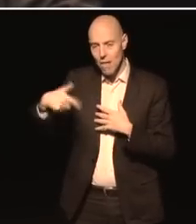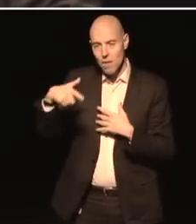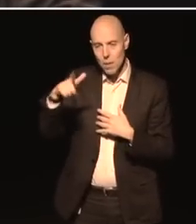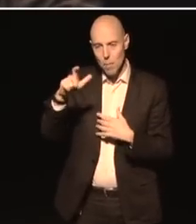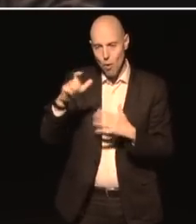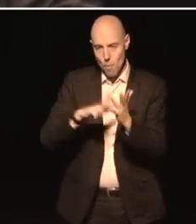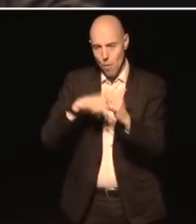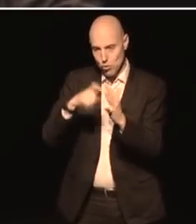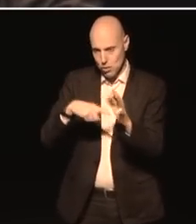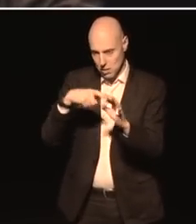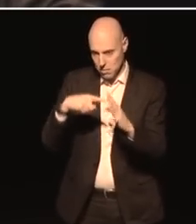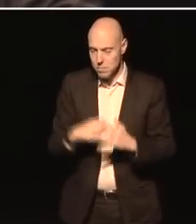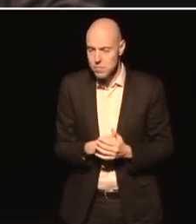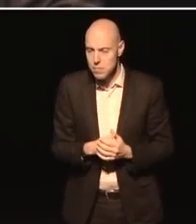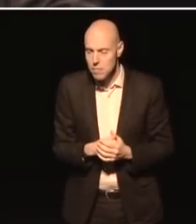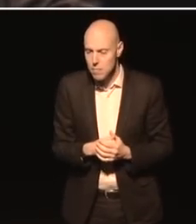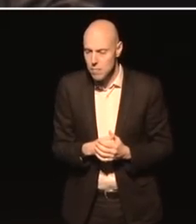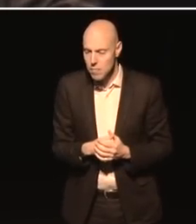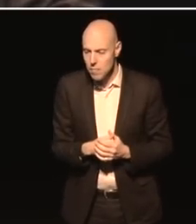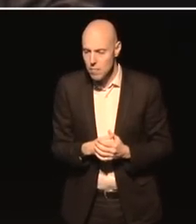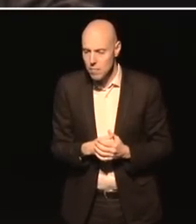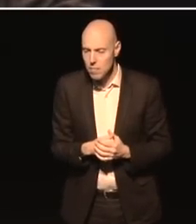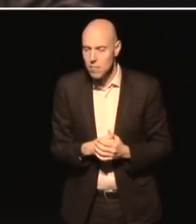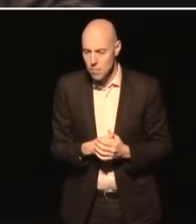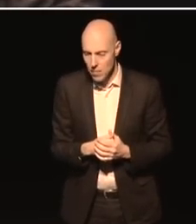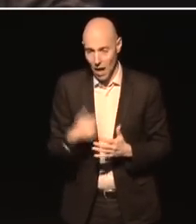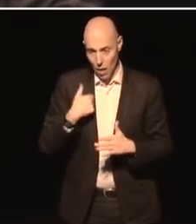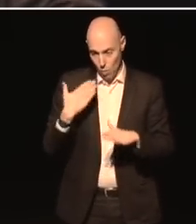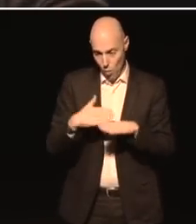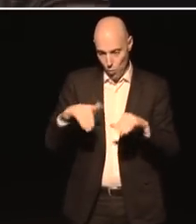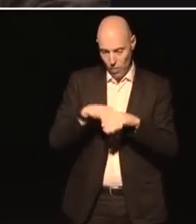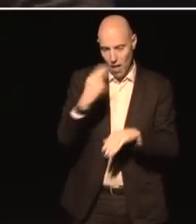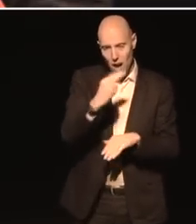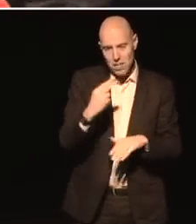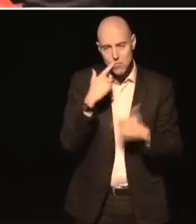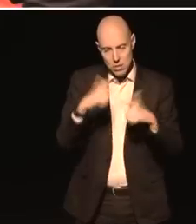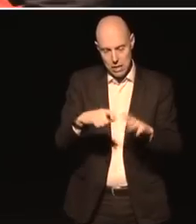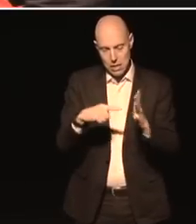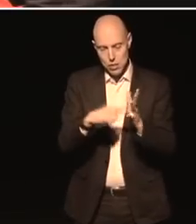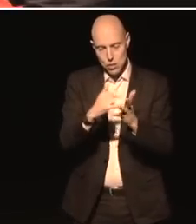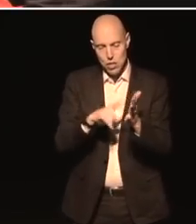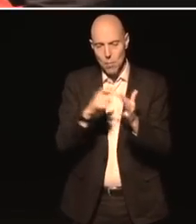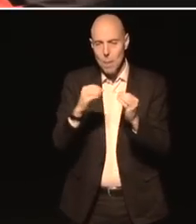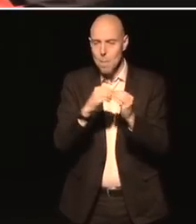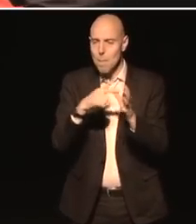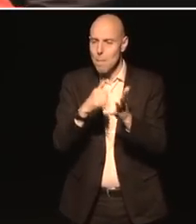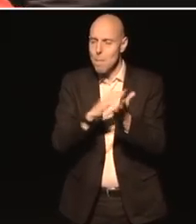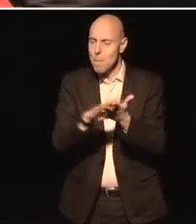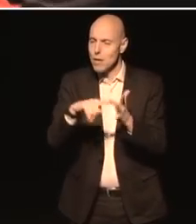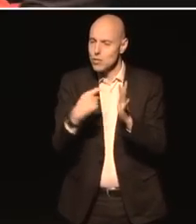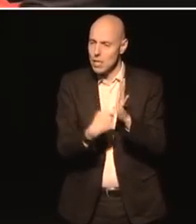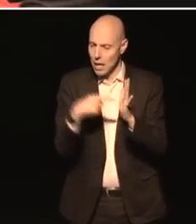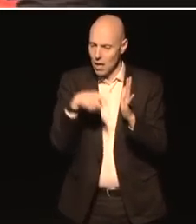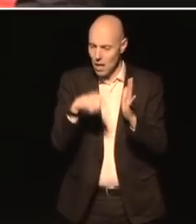particular. And I was with my academic, an artist in resident, Tasawwur Bashir, who's an artist who looks at